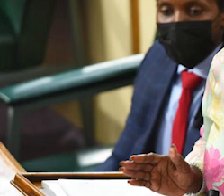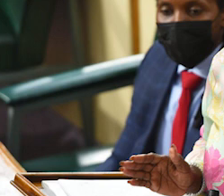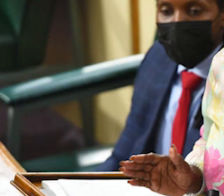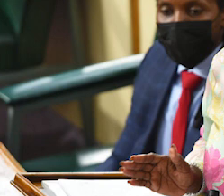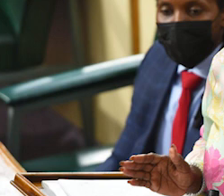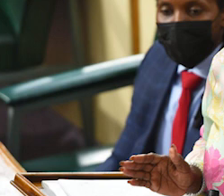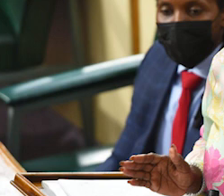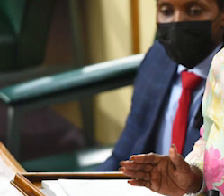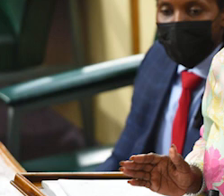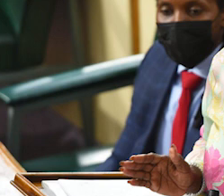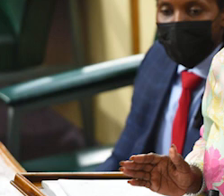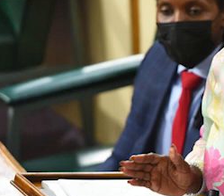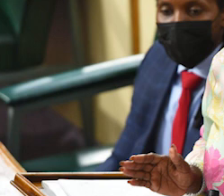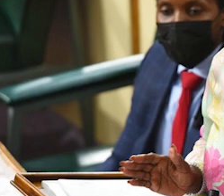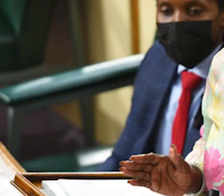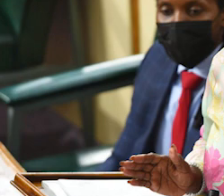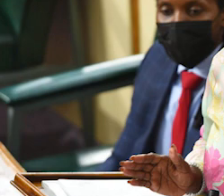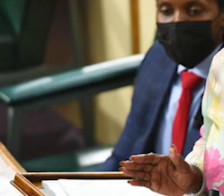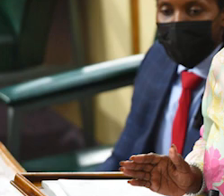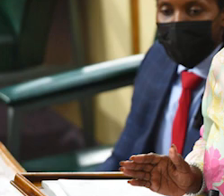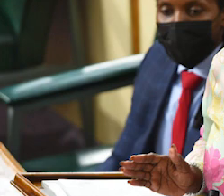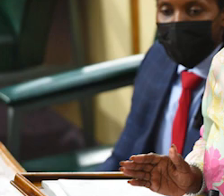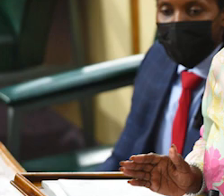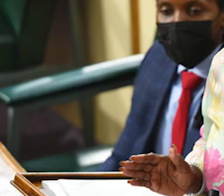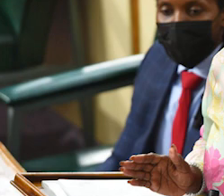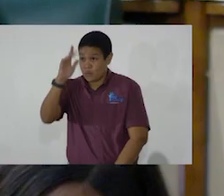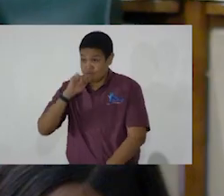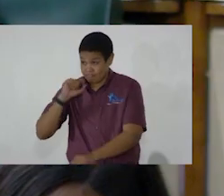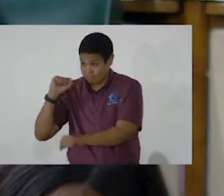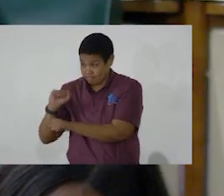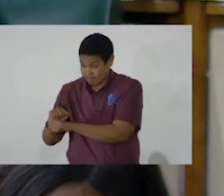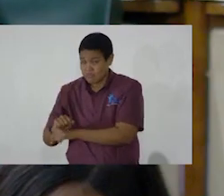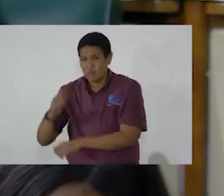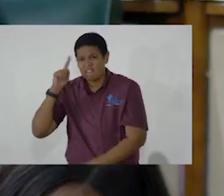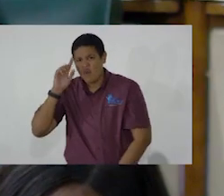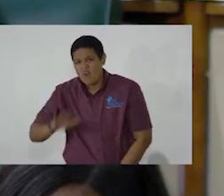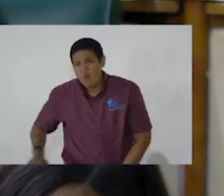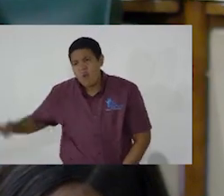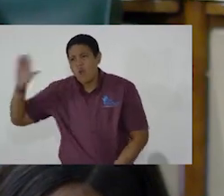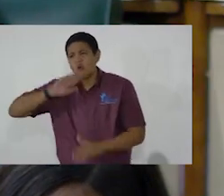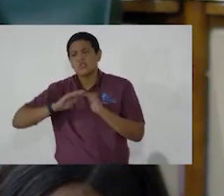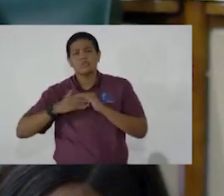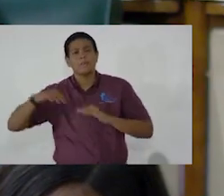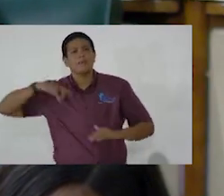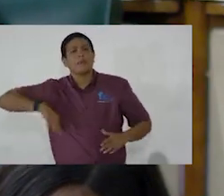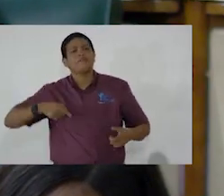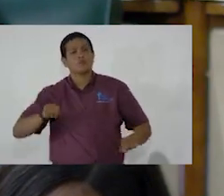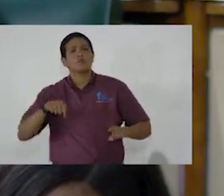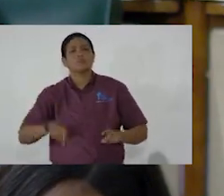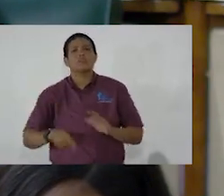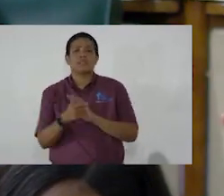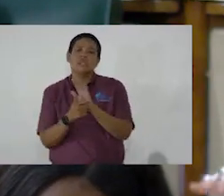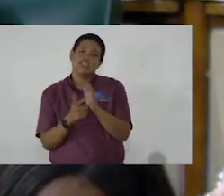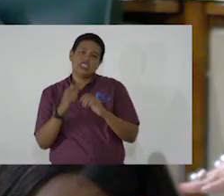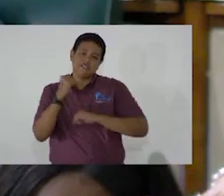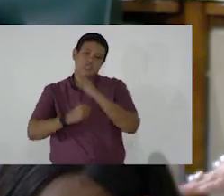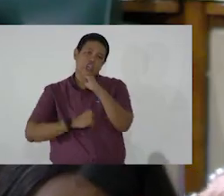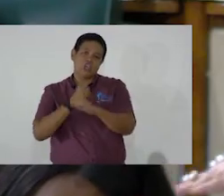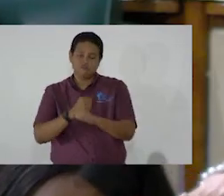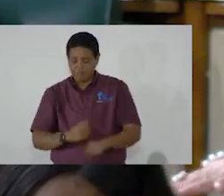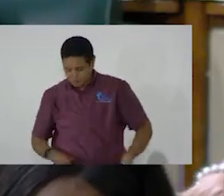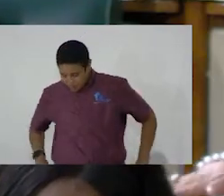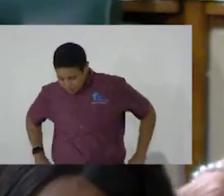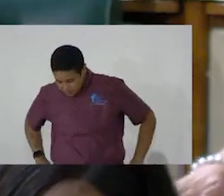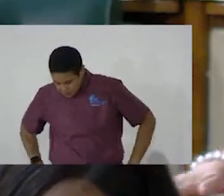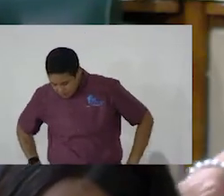Song Competition can return next year with improved entries. Culture Minister Olivia Grange made the announcement in Parliament last week as